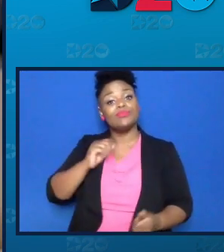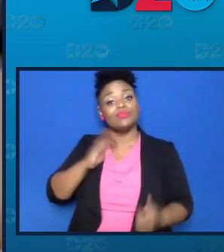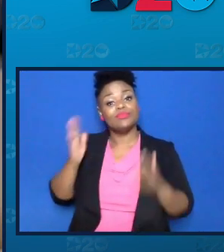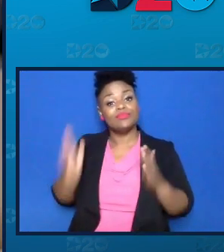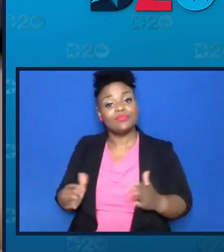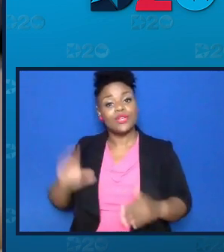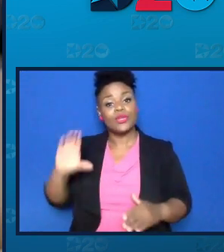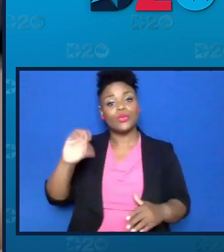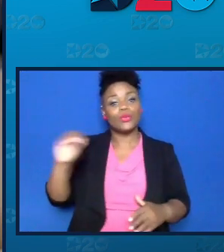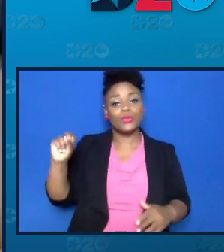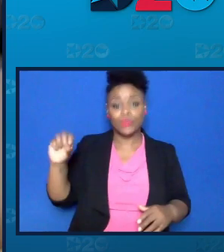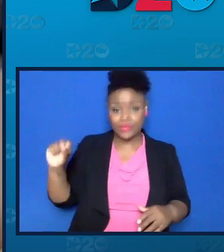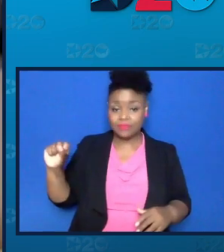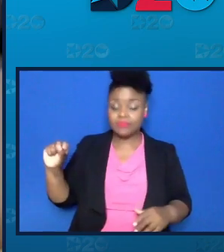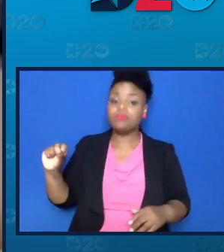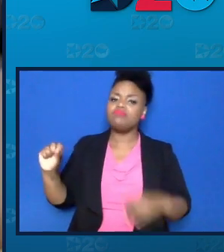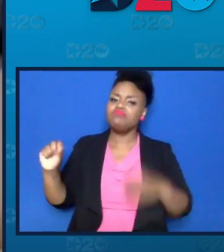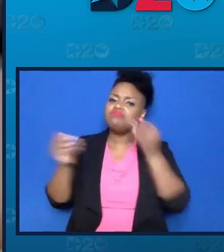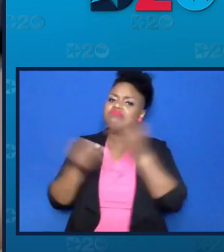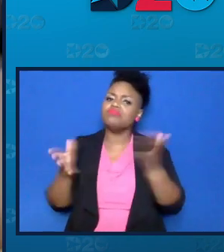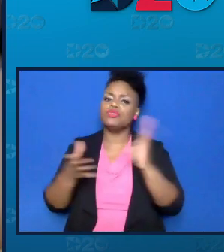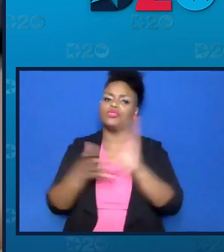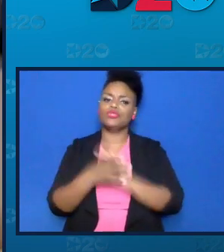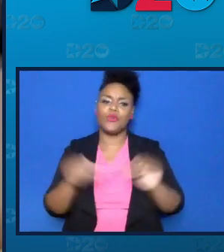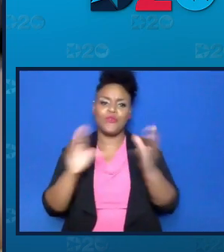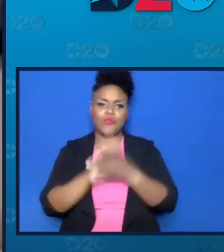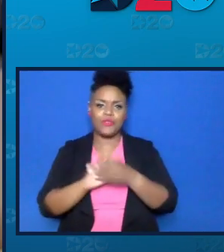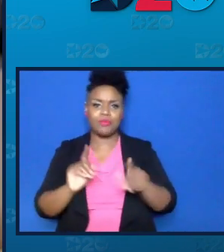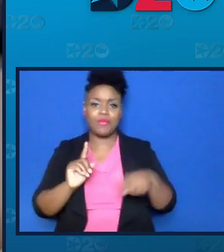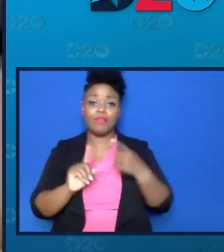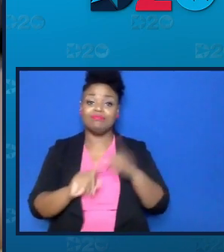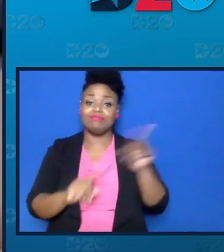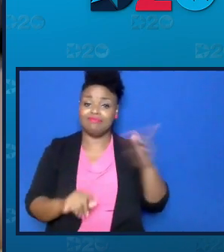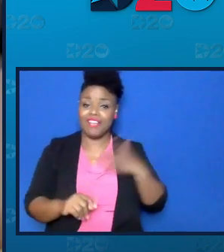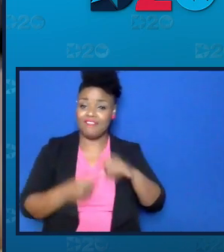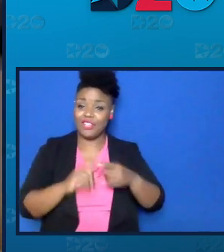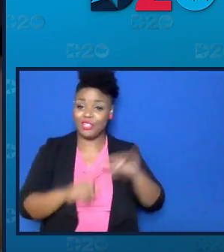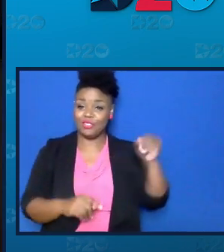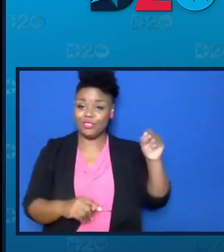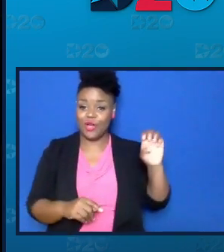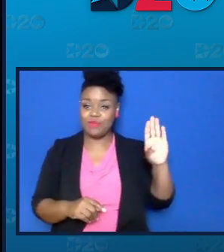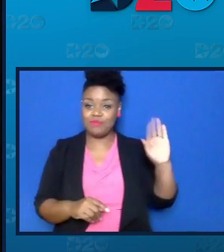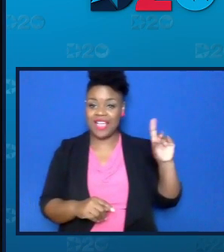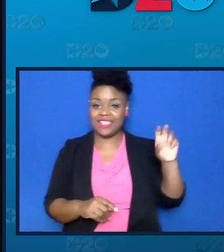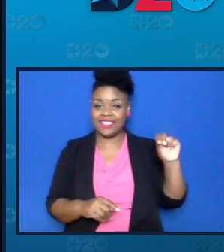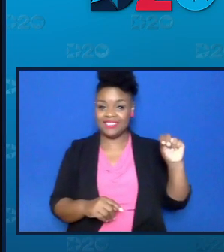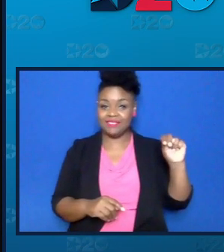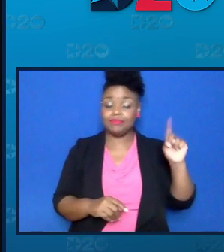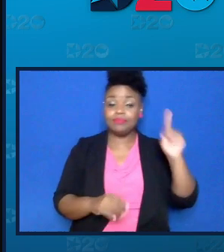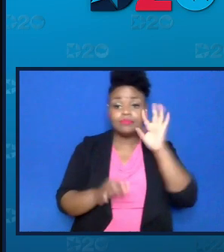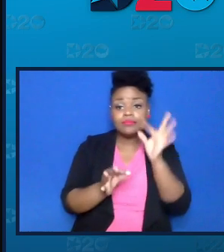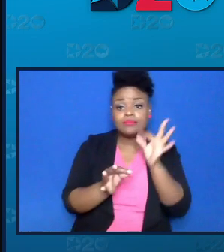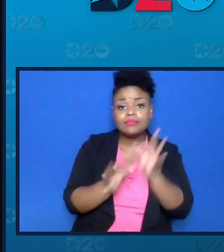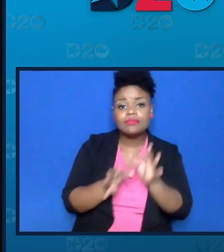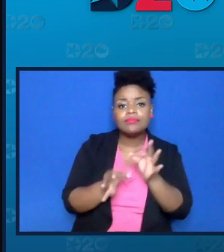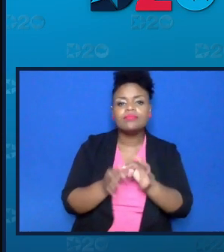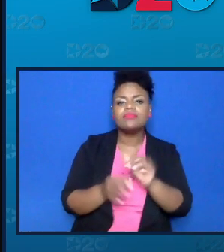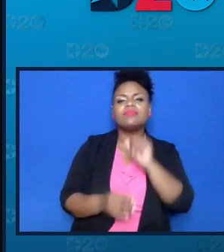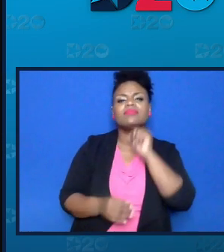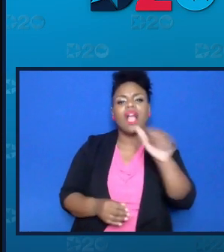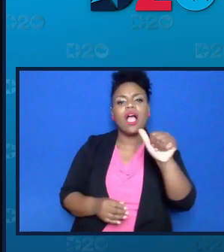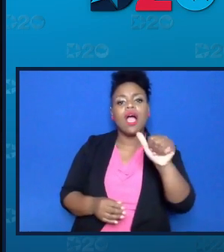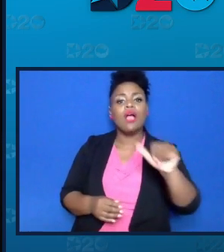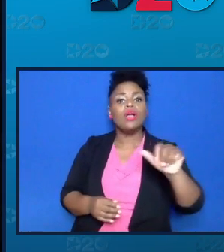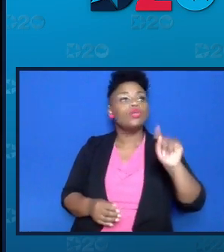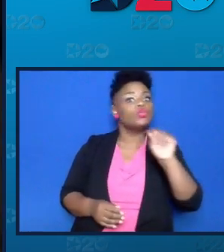strong, and it's personal and private. For Joe, faith isn't a prop or a political tool. I've known Joe about 30 years, and I've seen